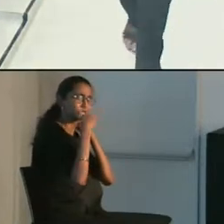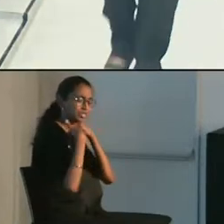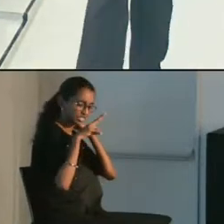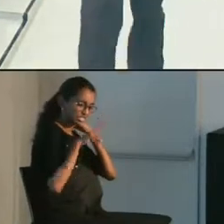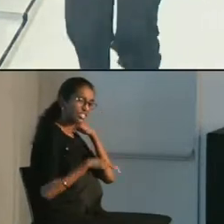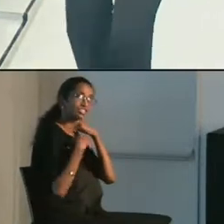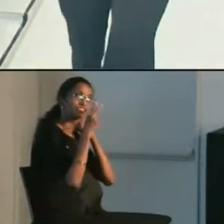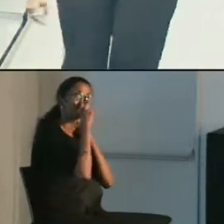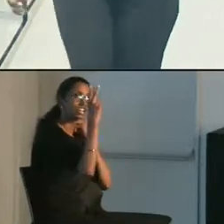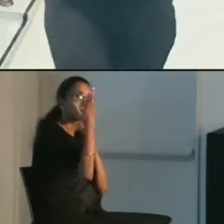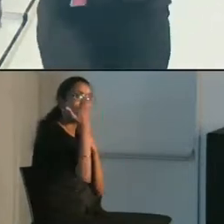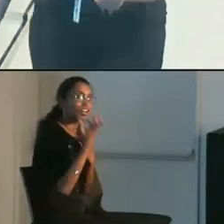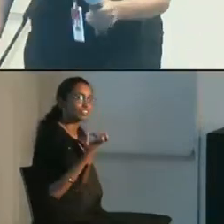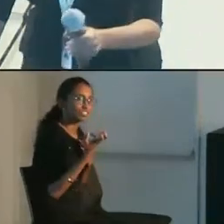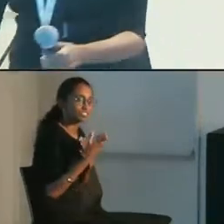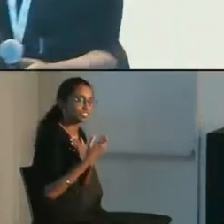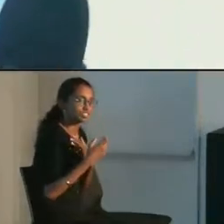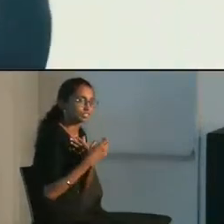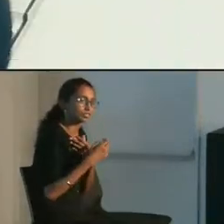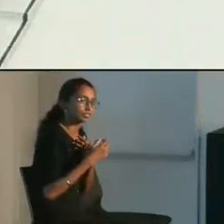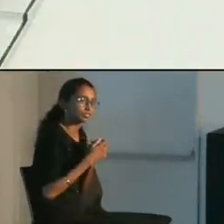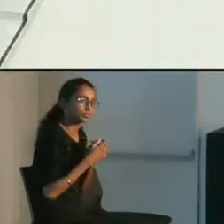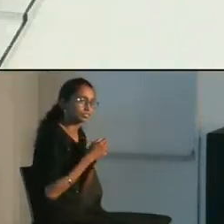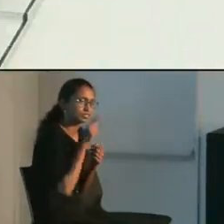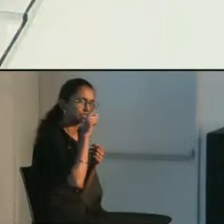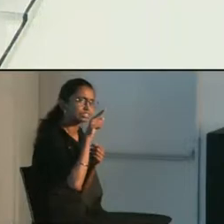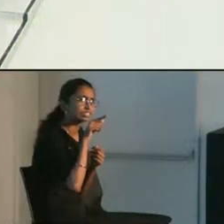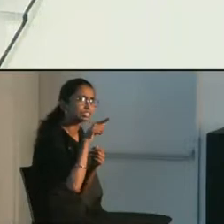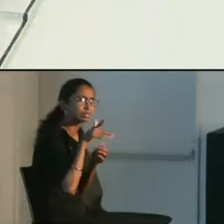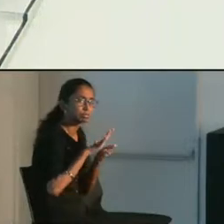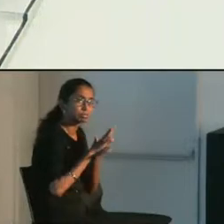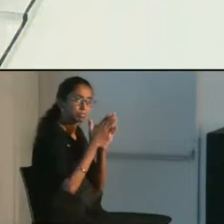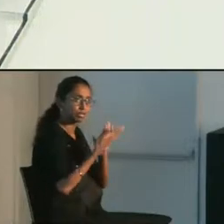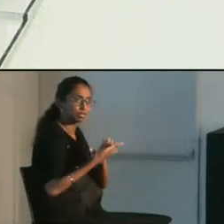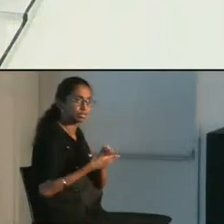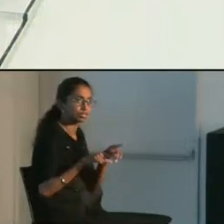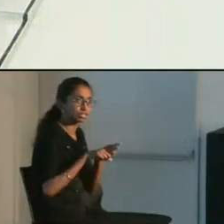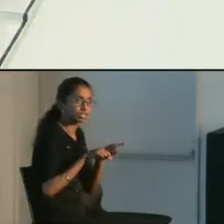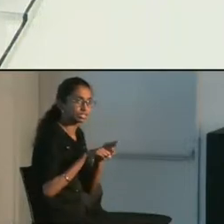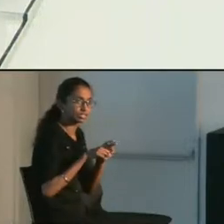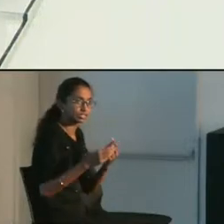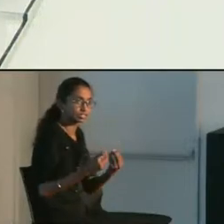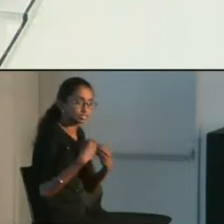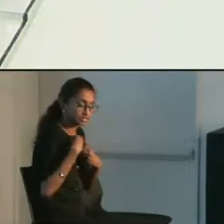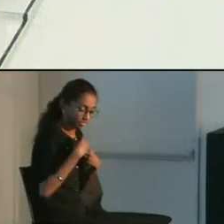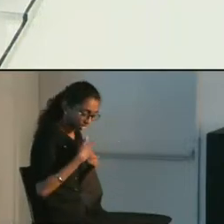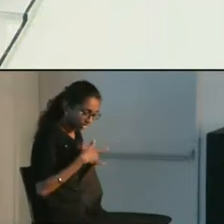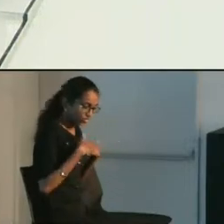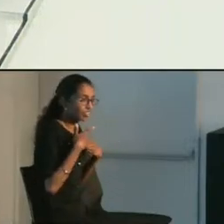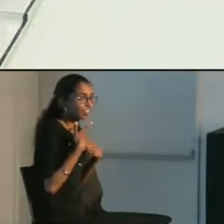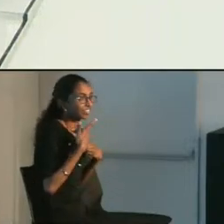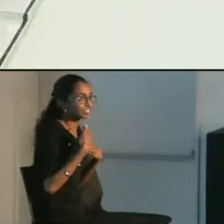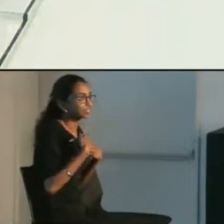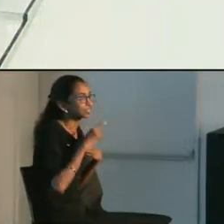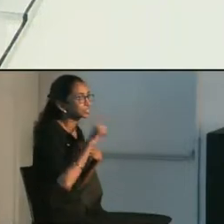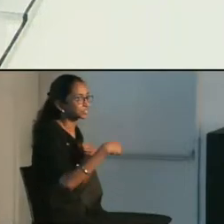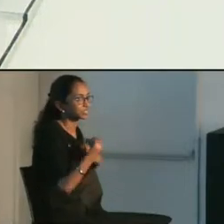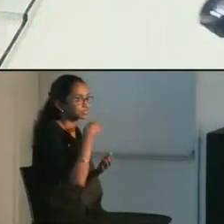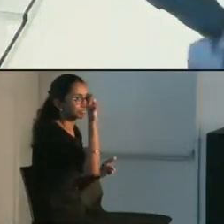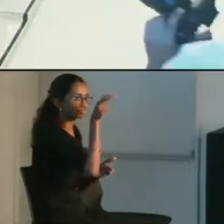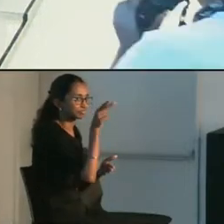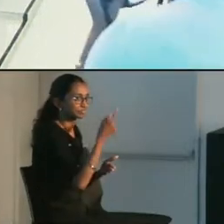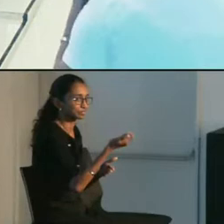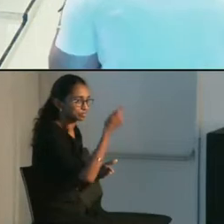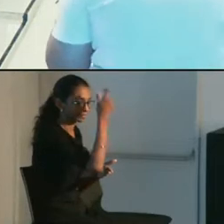you start creating, becomes something that intrigues me as an artist as well. Where so I